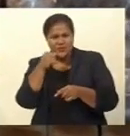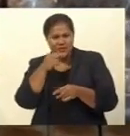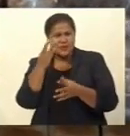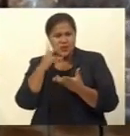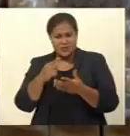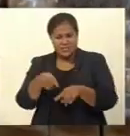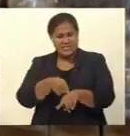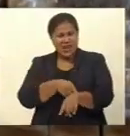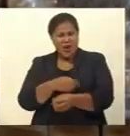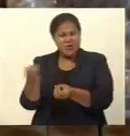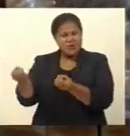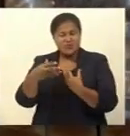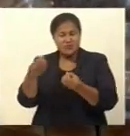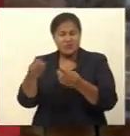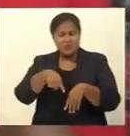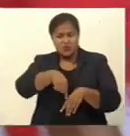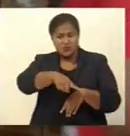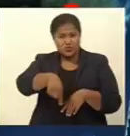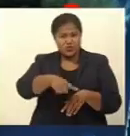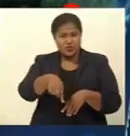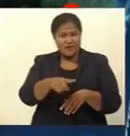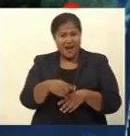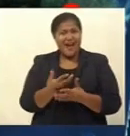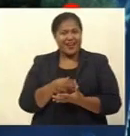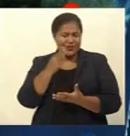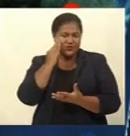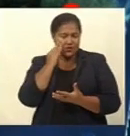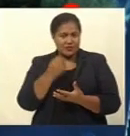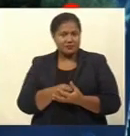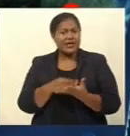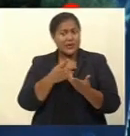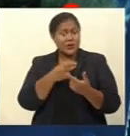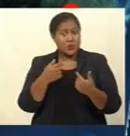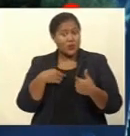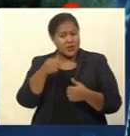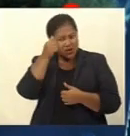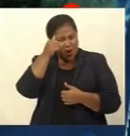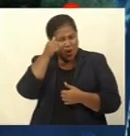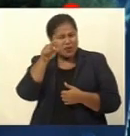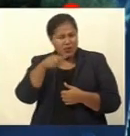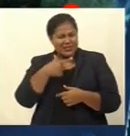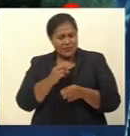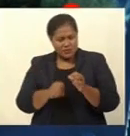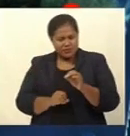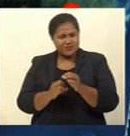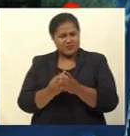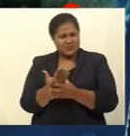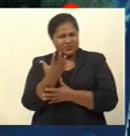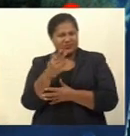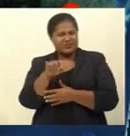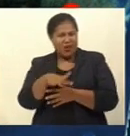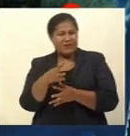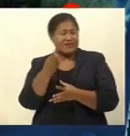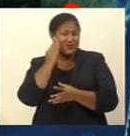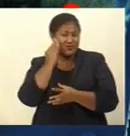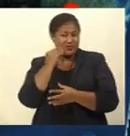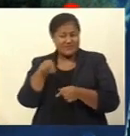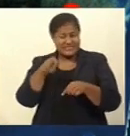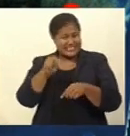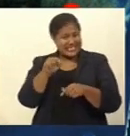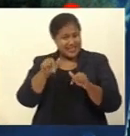of sugar into the Suva containment zone. And we are very mindful that there seems to be a growing scarcity of sugar in